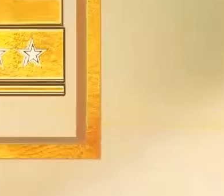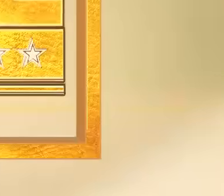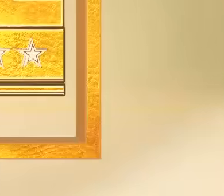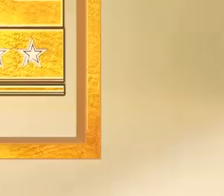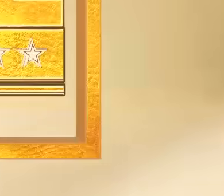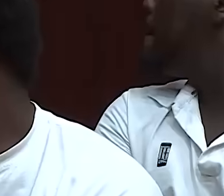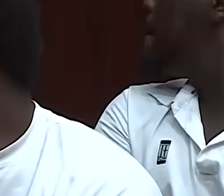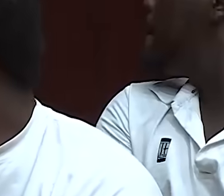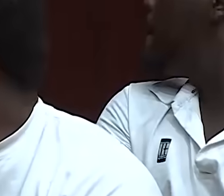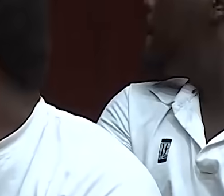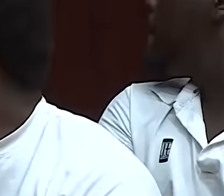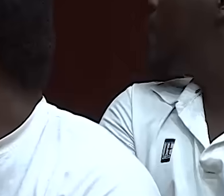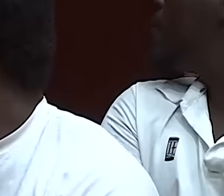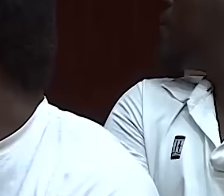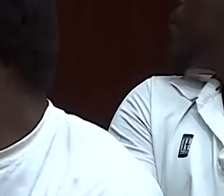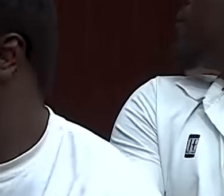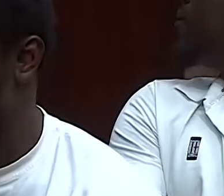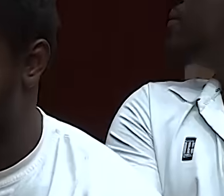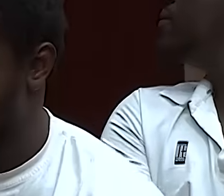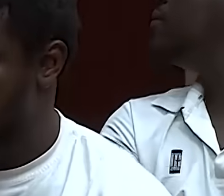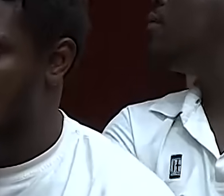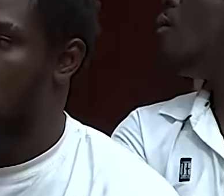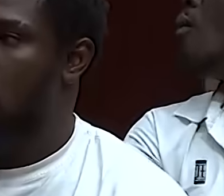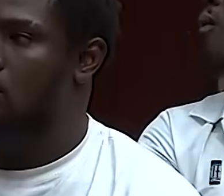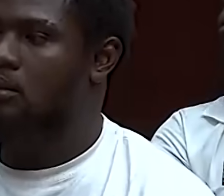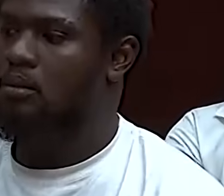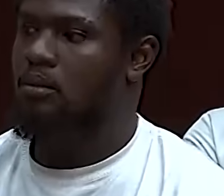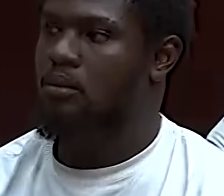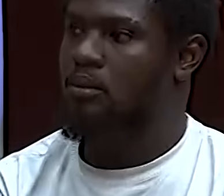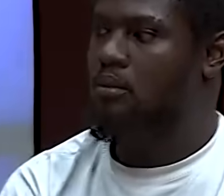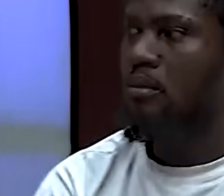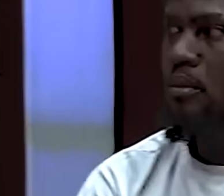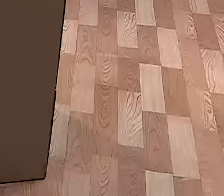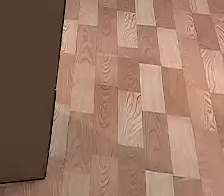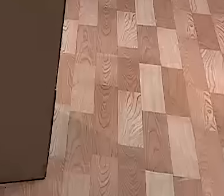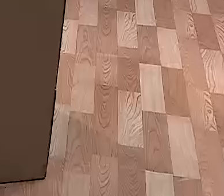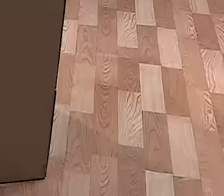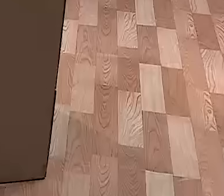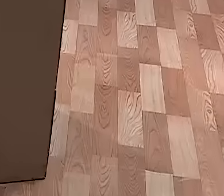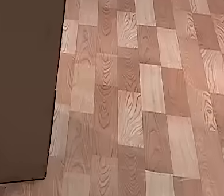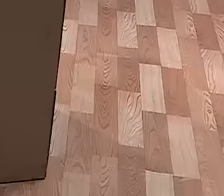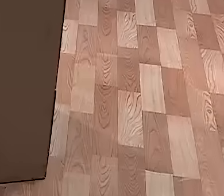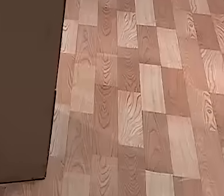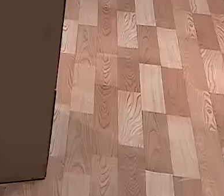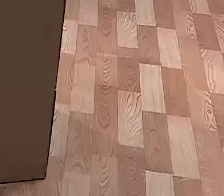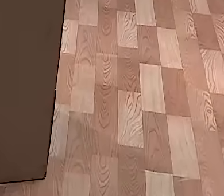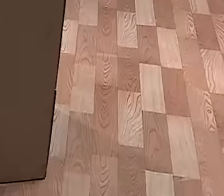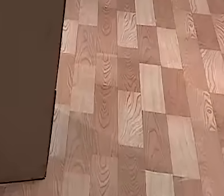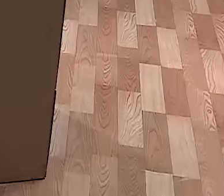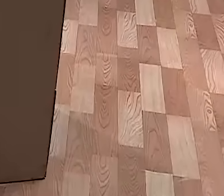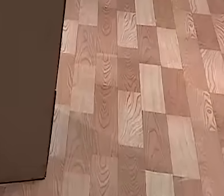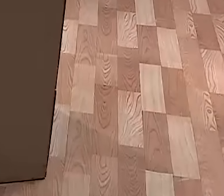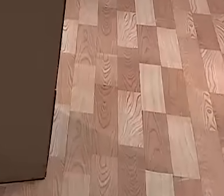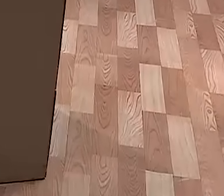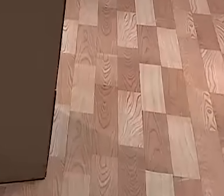On the justice court, the plaintiff, Olubi Nkpeoke, is asking the court to compel her husband to be responsible for their children's school